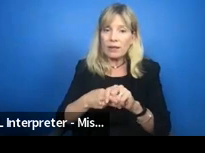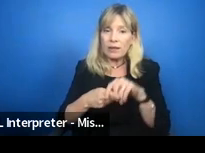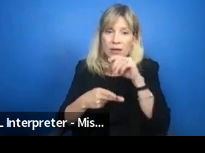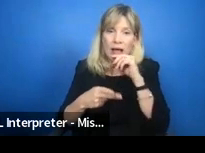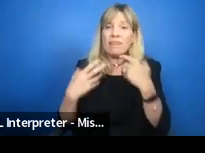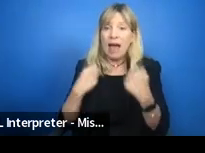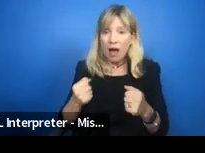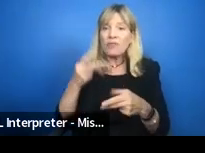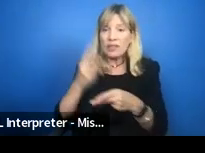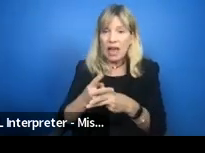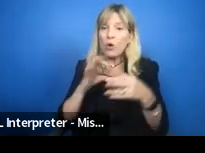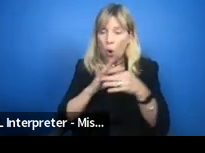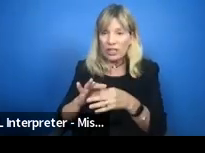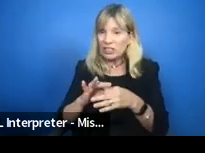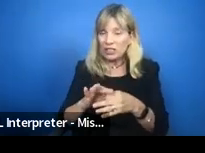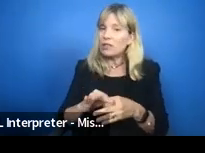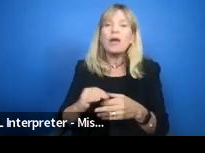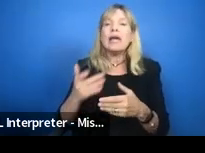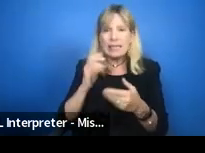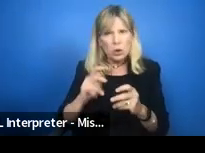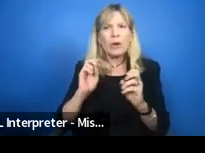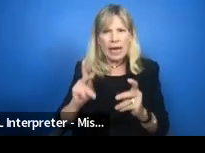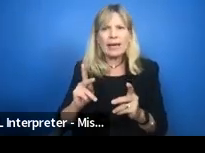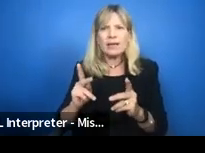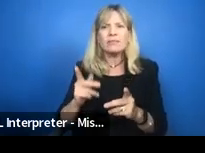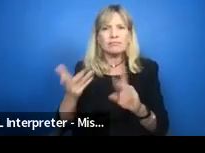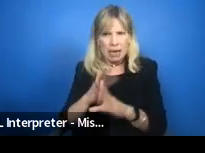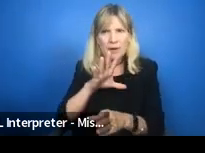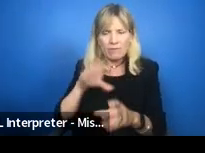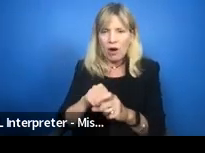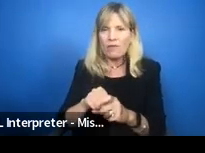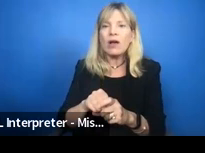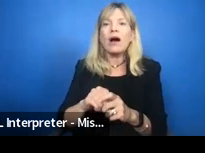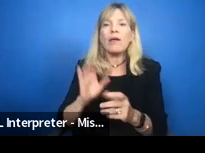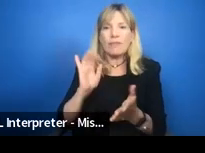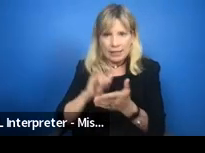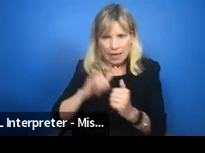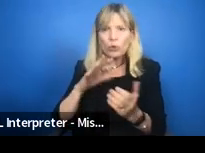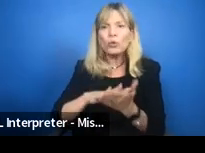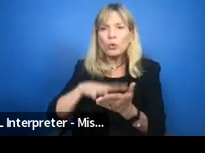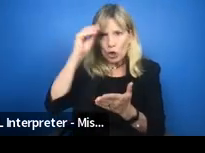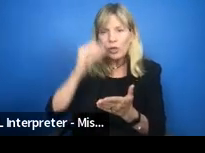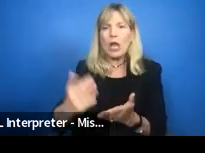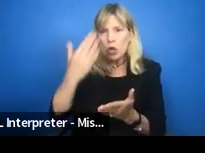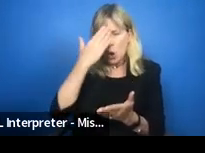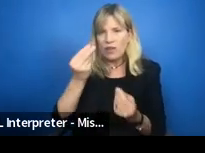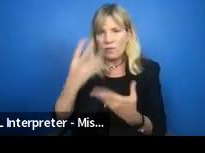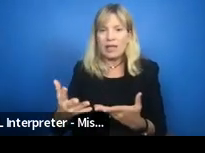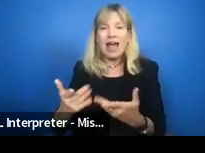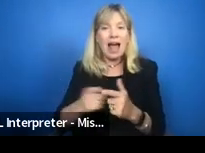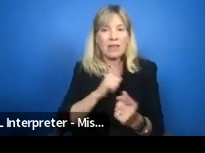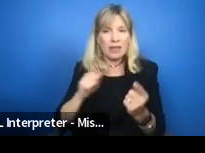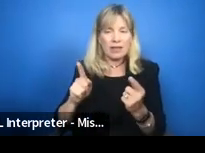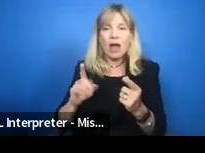even if it's not directly related to healthcare, it's okay. Get involved. That's how you get the information. And connect with your